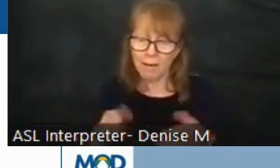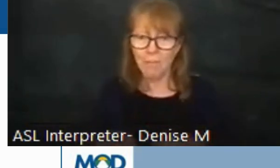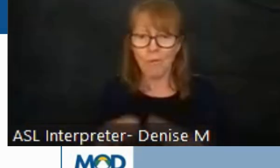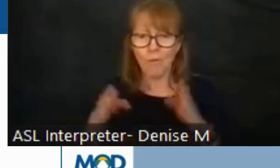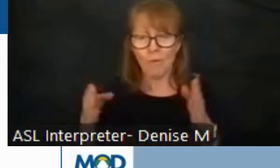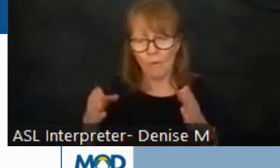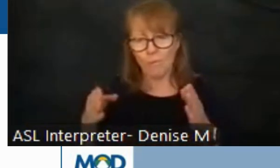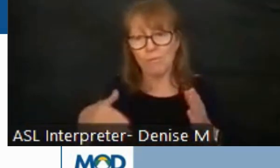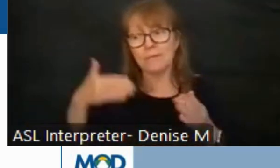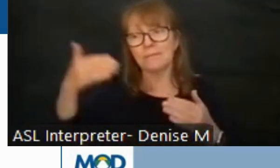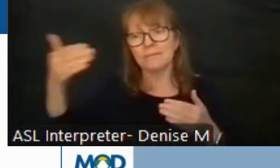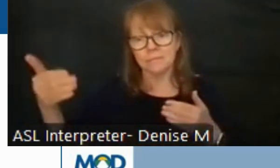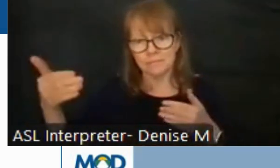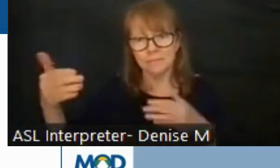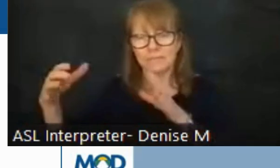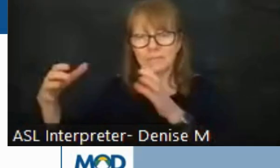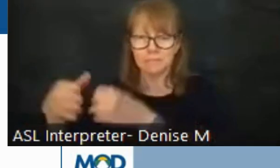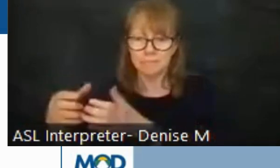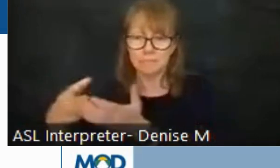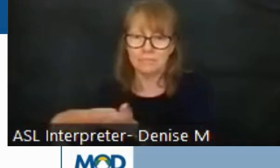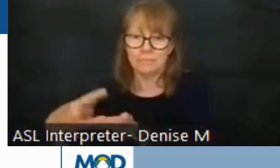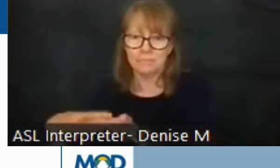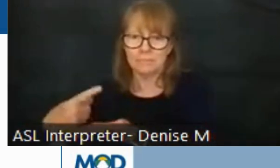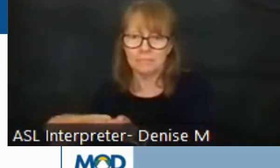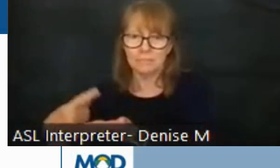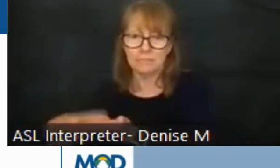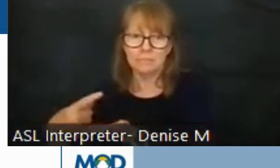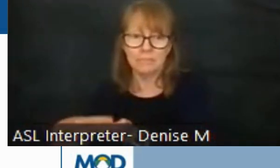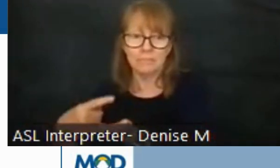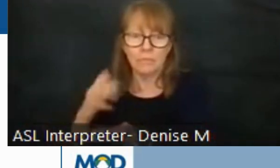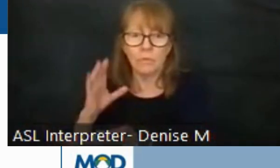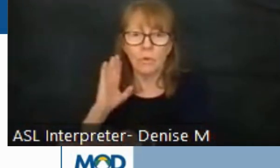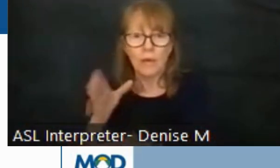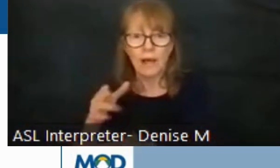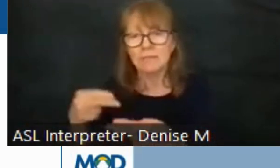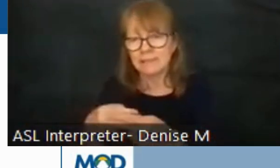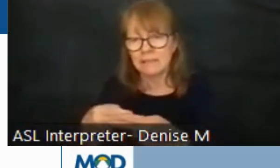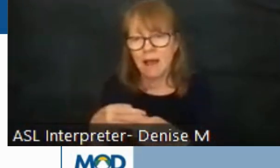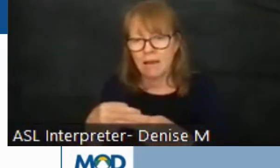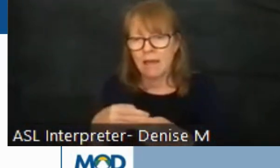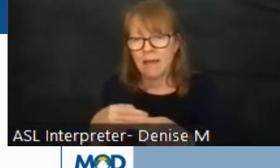end of the PowerPoint that has that contact information.